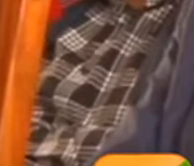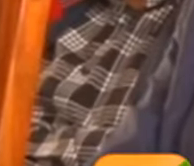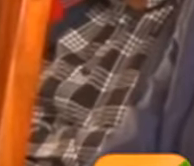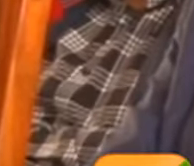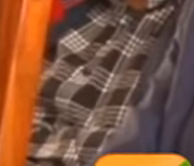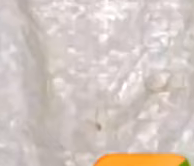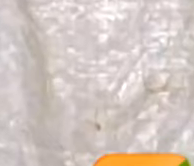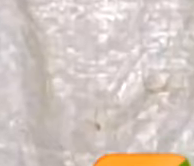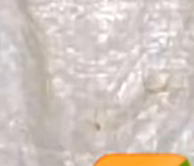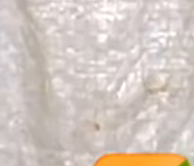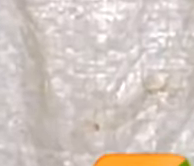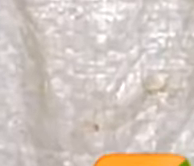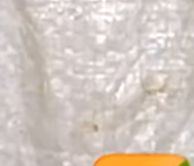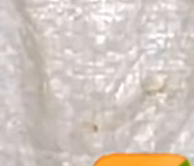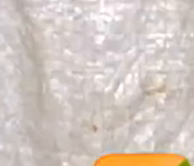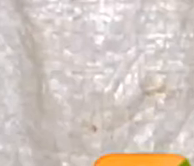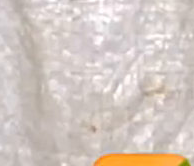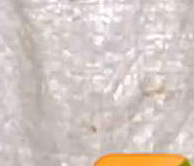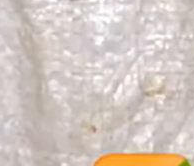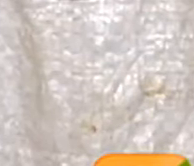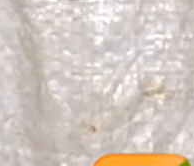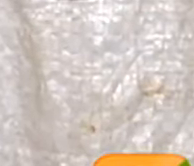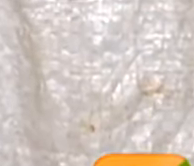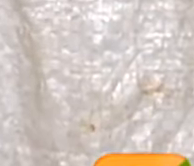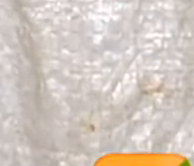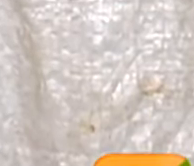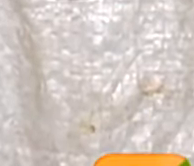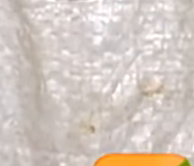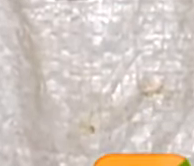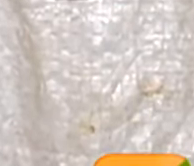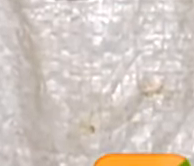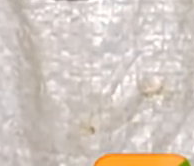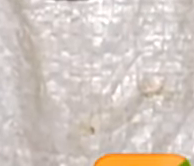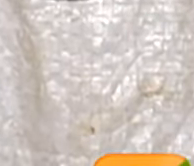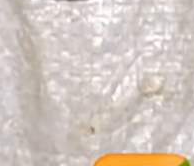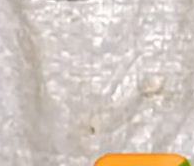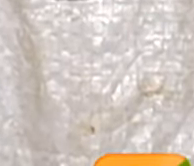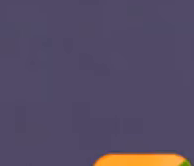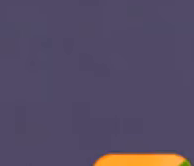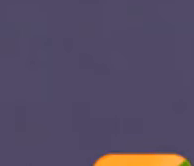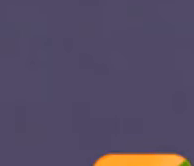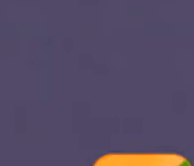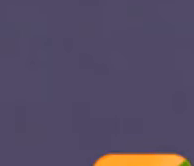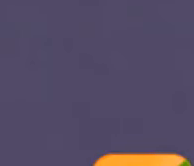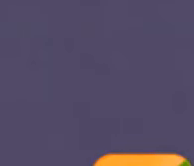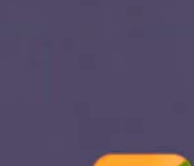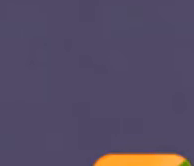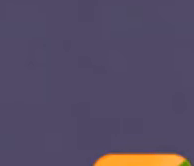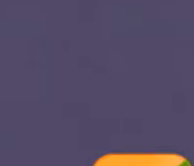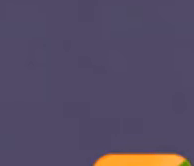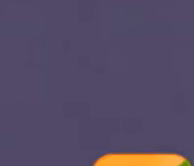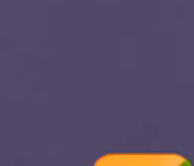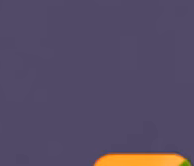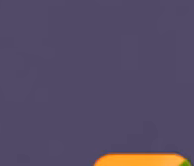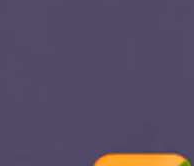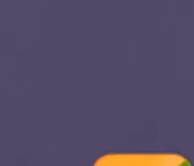Limited, whose three brands of fertilizer were flagged by KEBS for failing to meet the requisite standards. Kuna company moja inaitwa